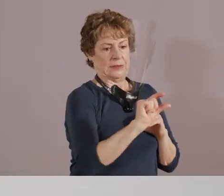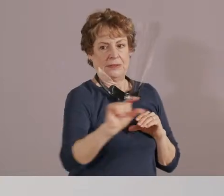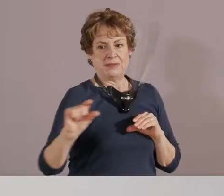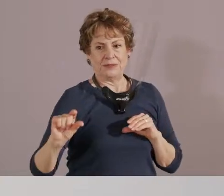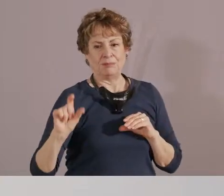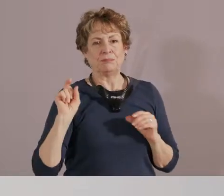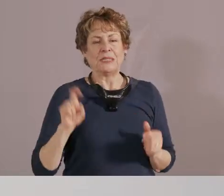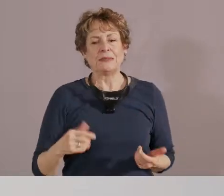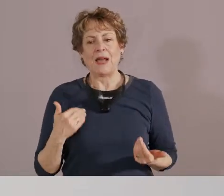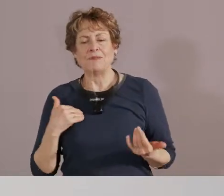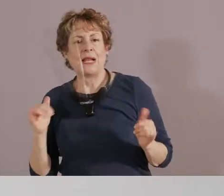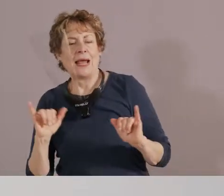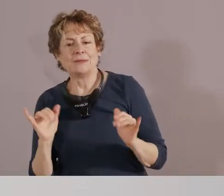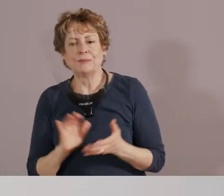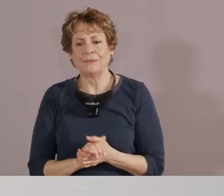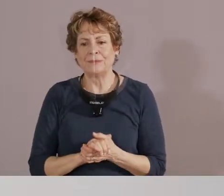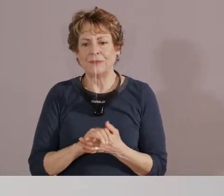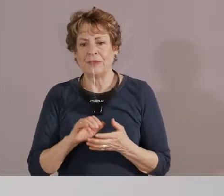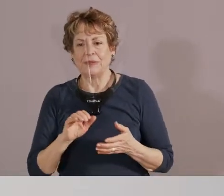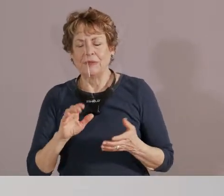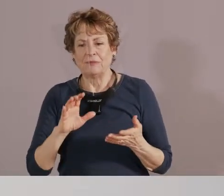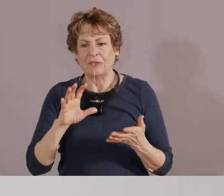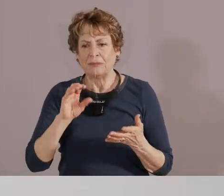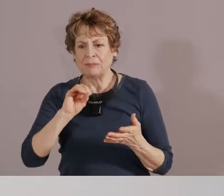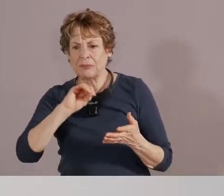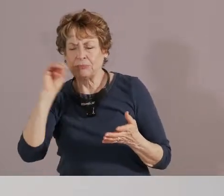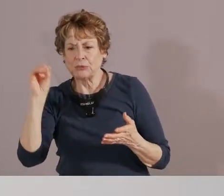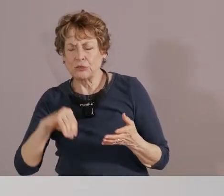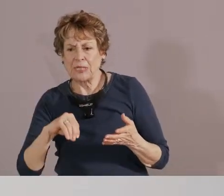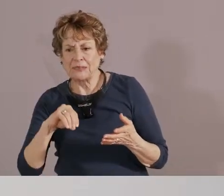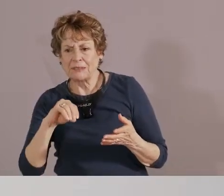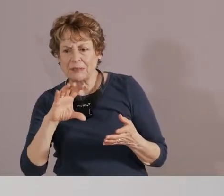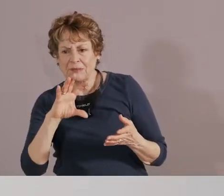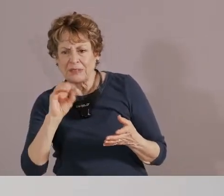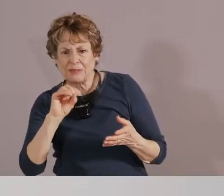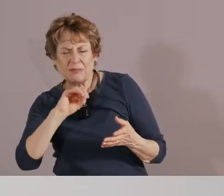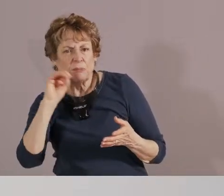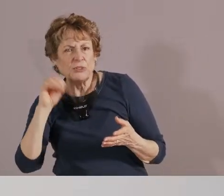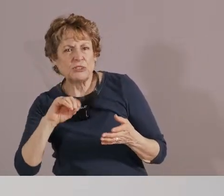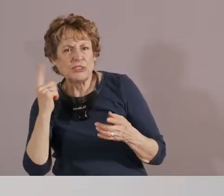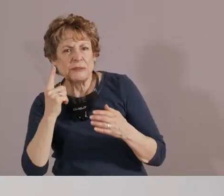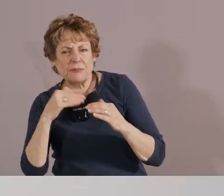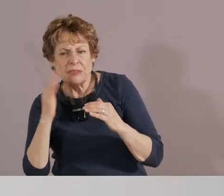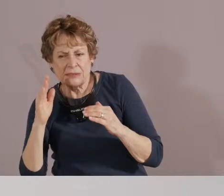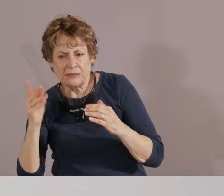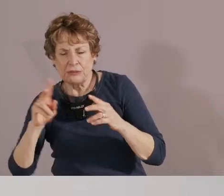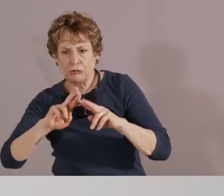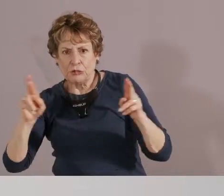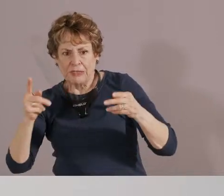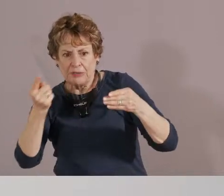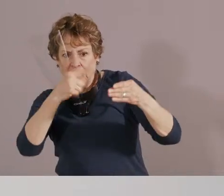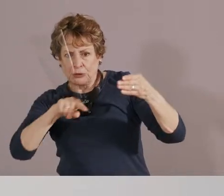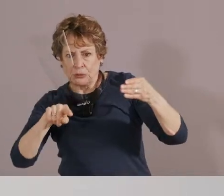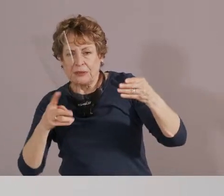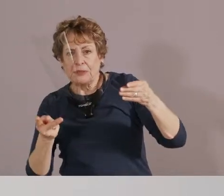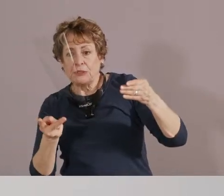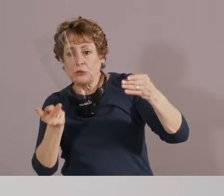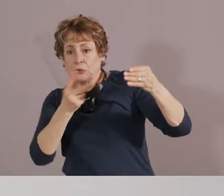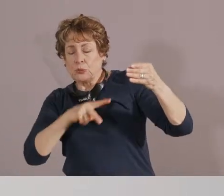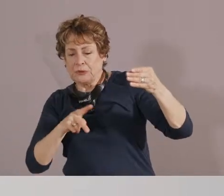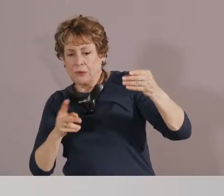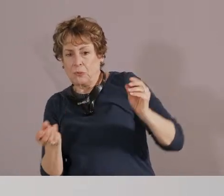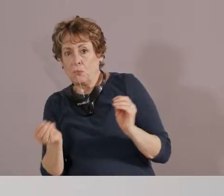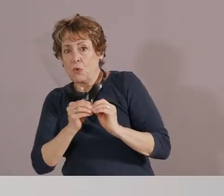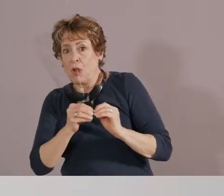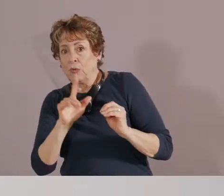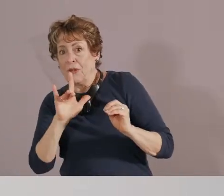1 week, 25%, 25%. And then when you activate phase 2, they do the same thing. And so we wanted to make sure we